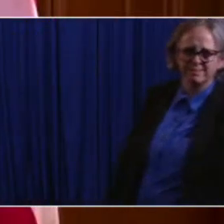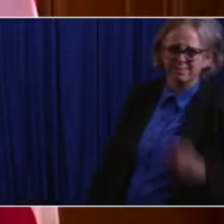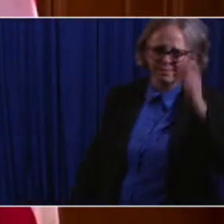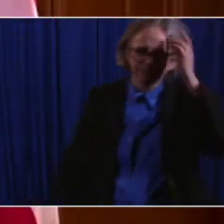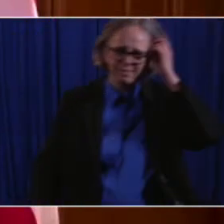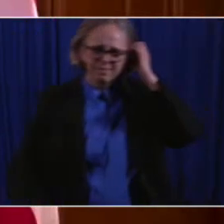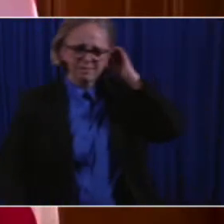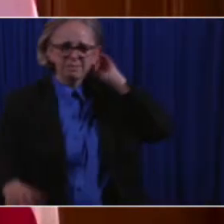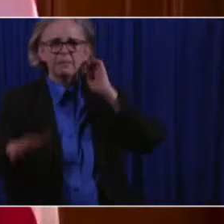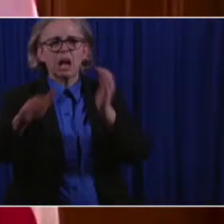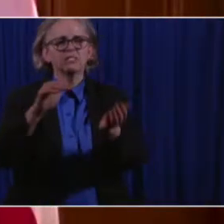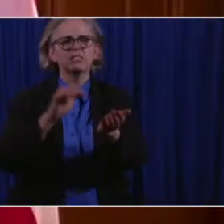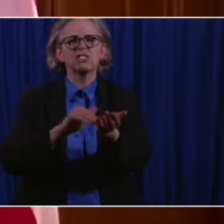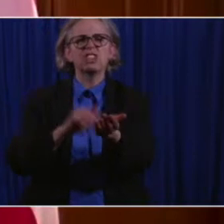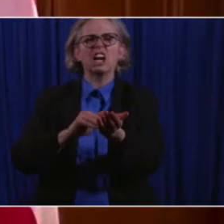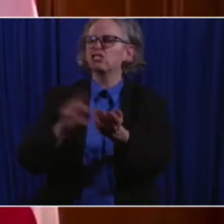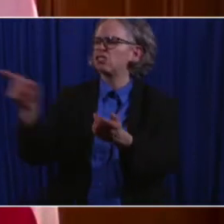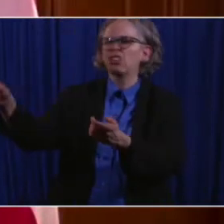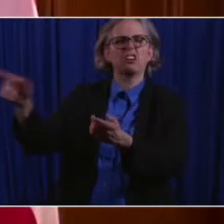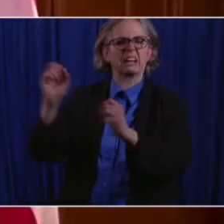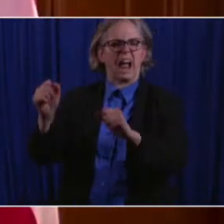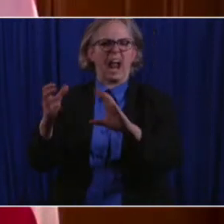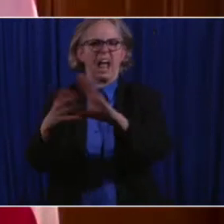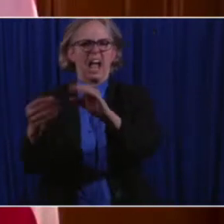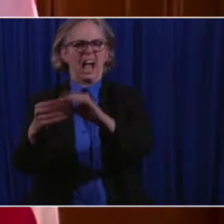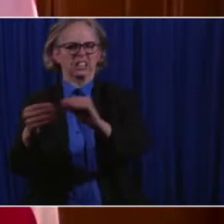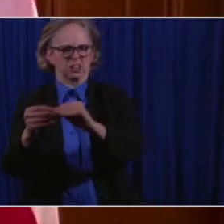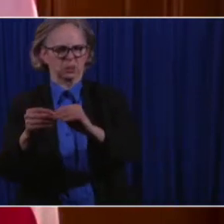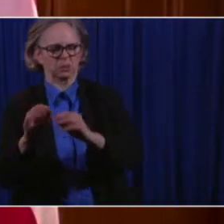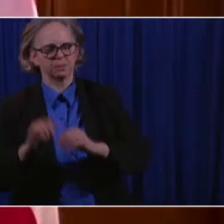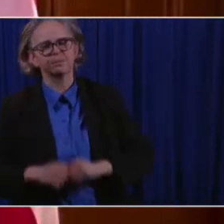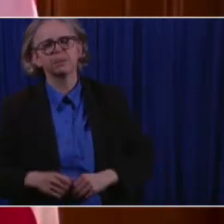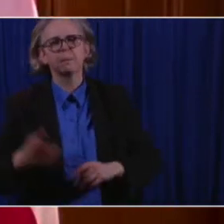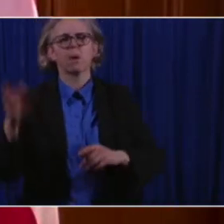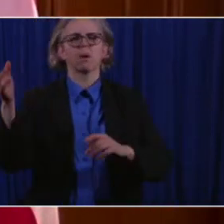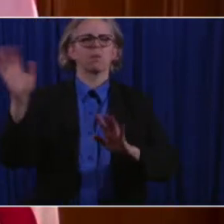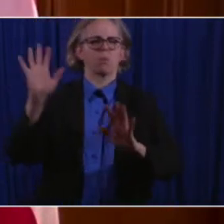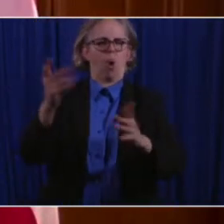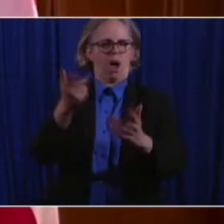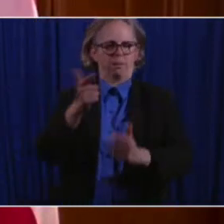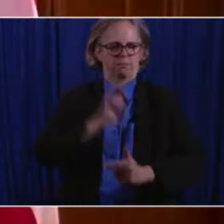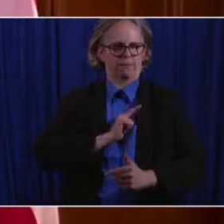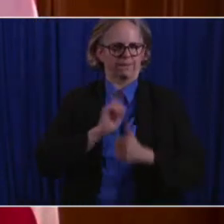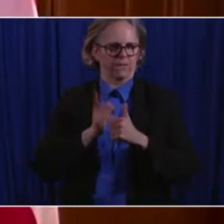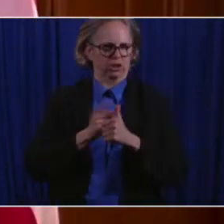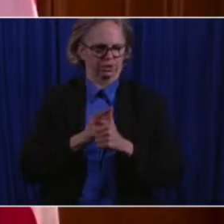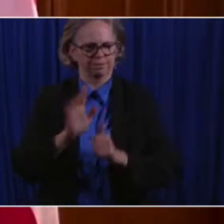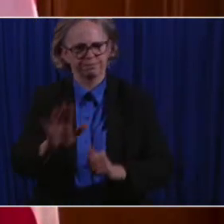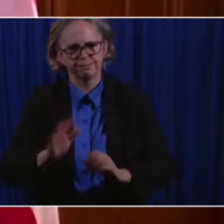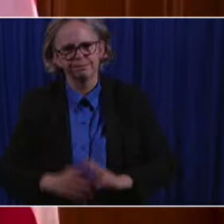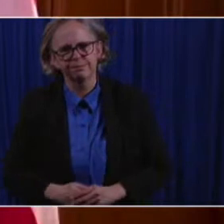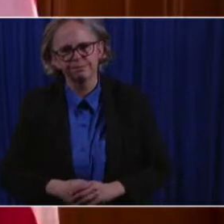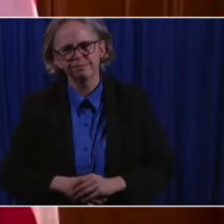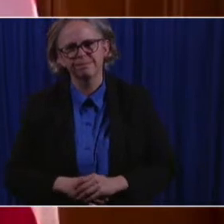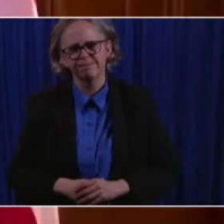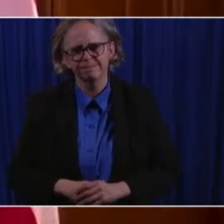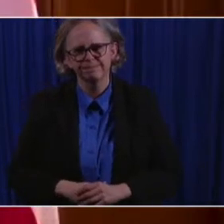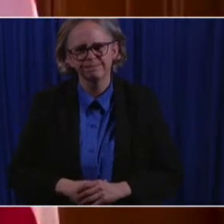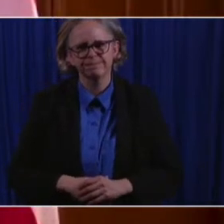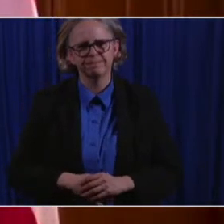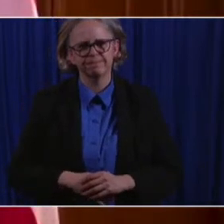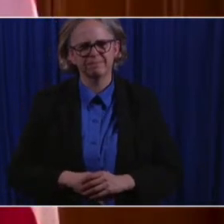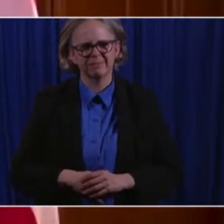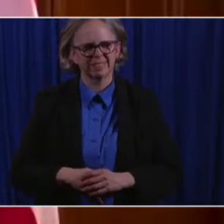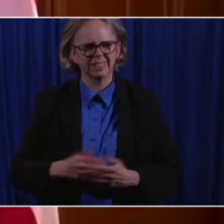epidemiology in regard to that. But look, I think we're in this race, John, and it's literally a